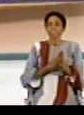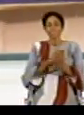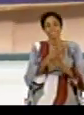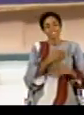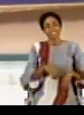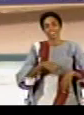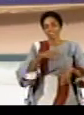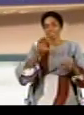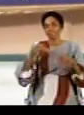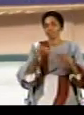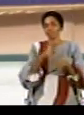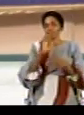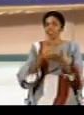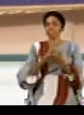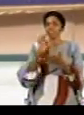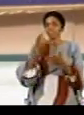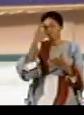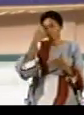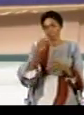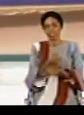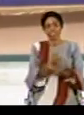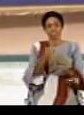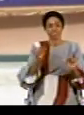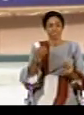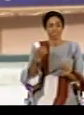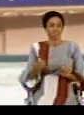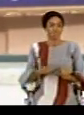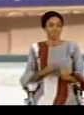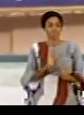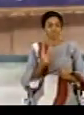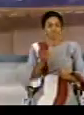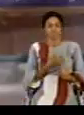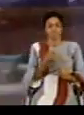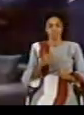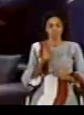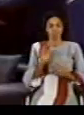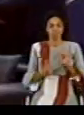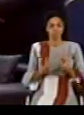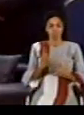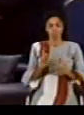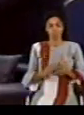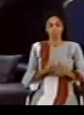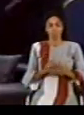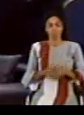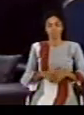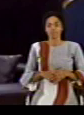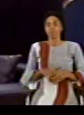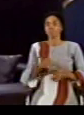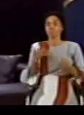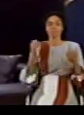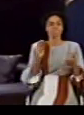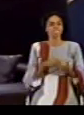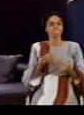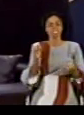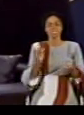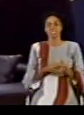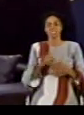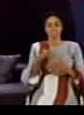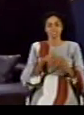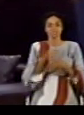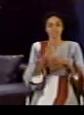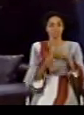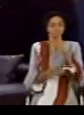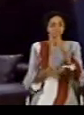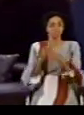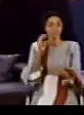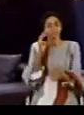for the salvation of souls, of people, thousands all over the globe that